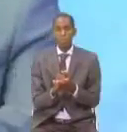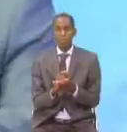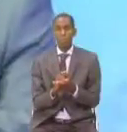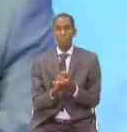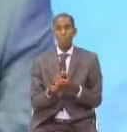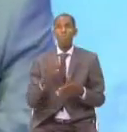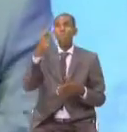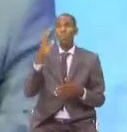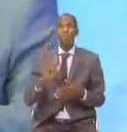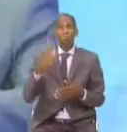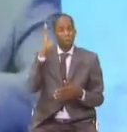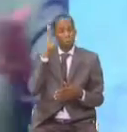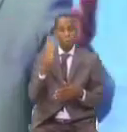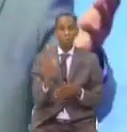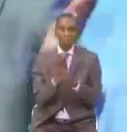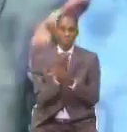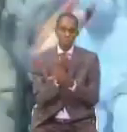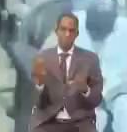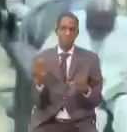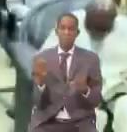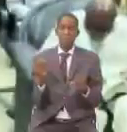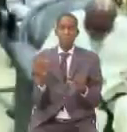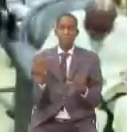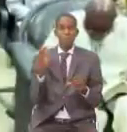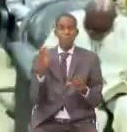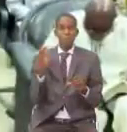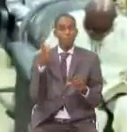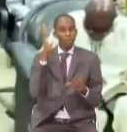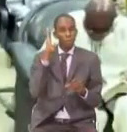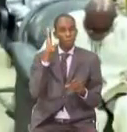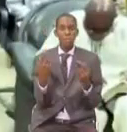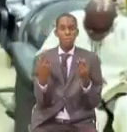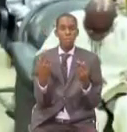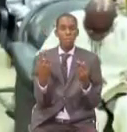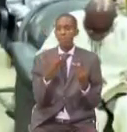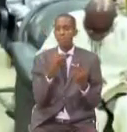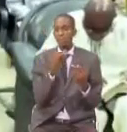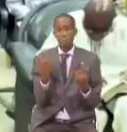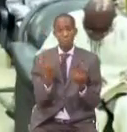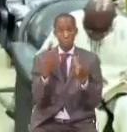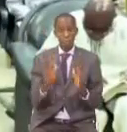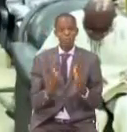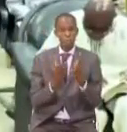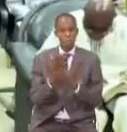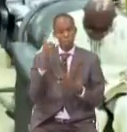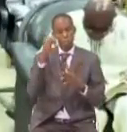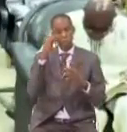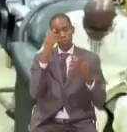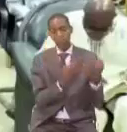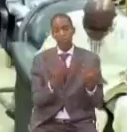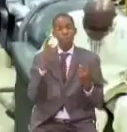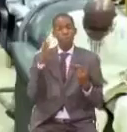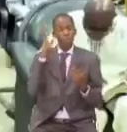God will justify the unbelievers through faith. God will justify every sinner